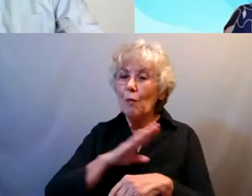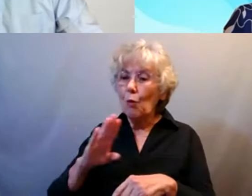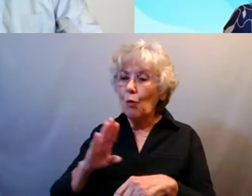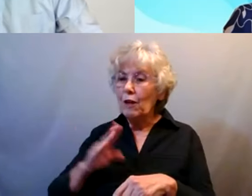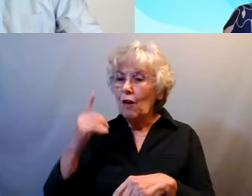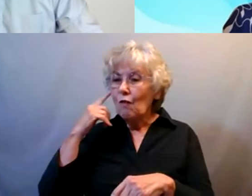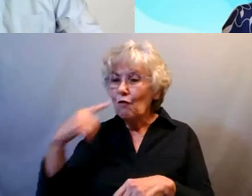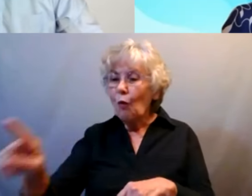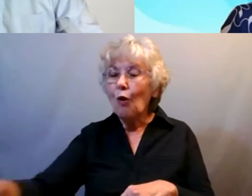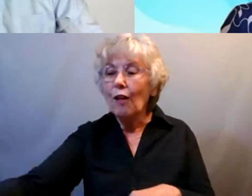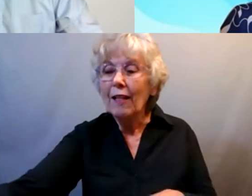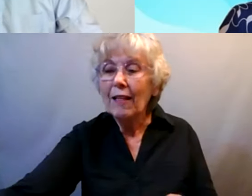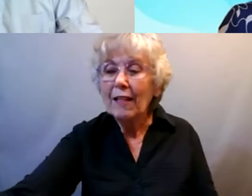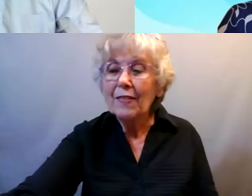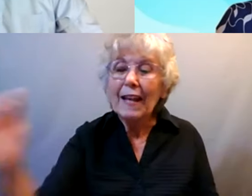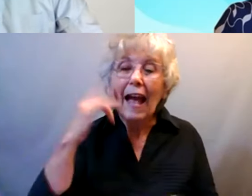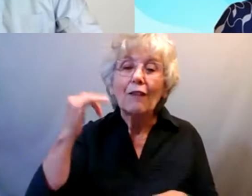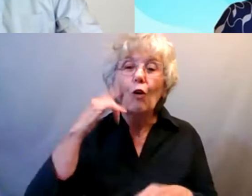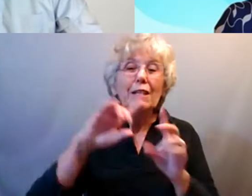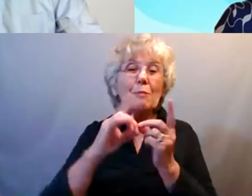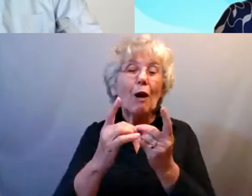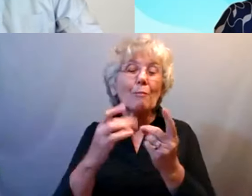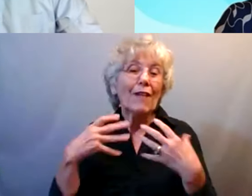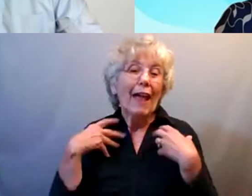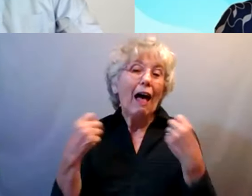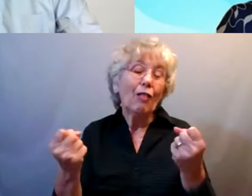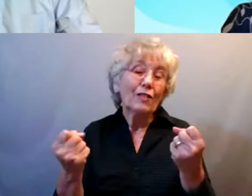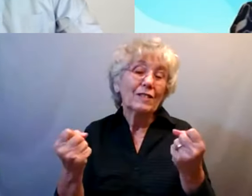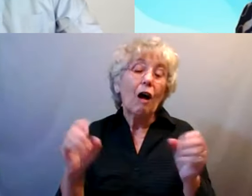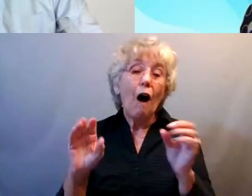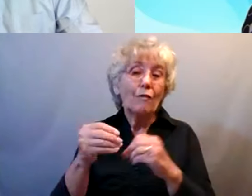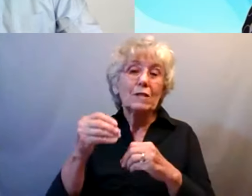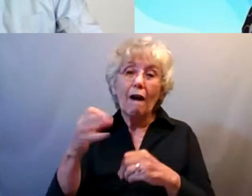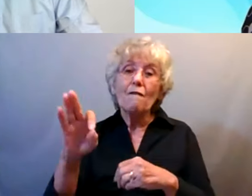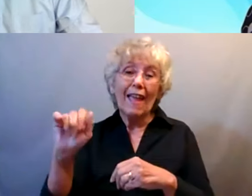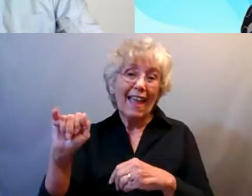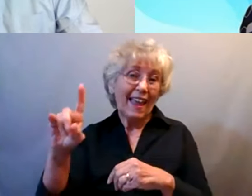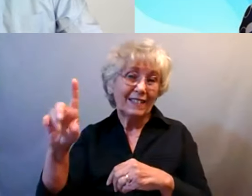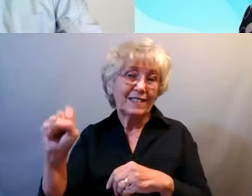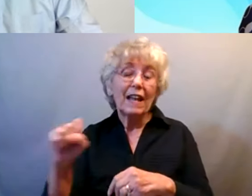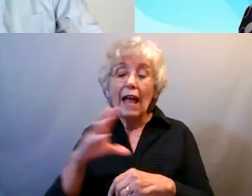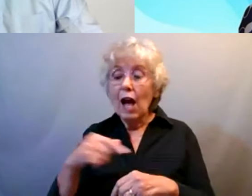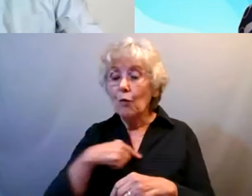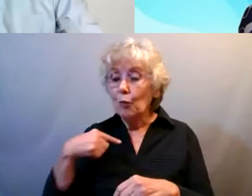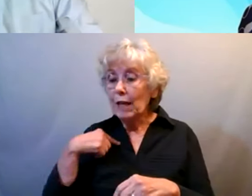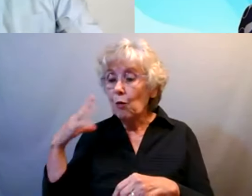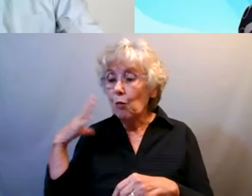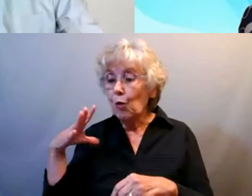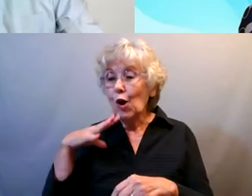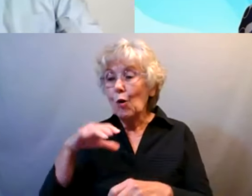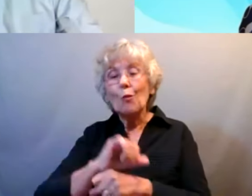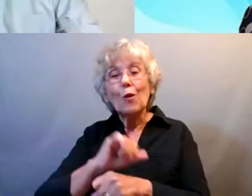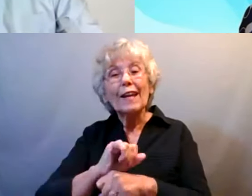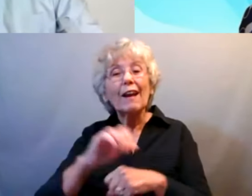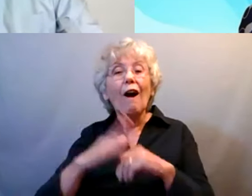the California Department of Health's Office of AIDS. And we were working on a,